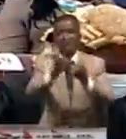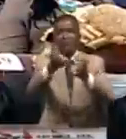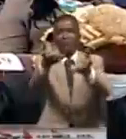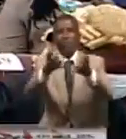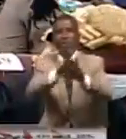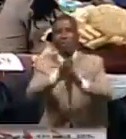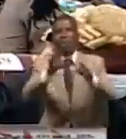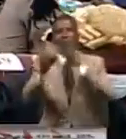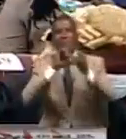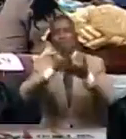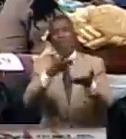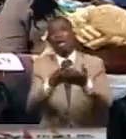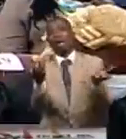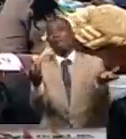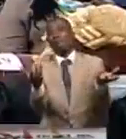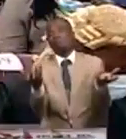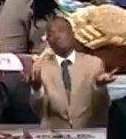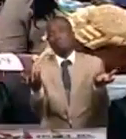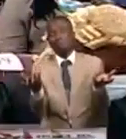my lords, what I'm saying respectfully is that